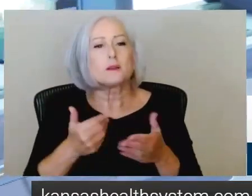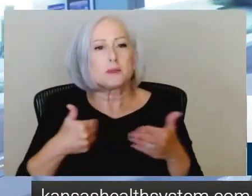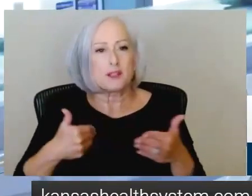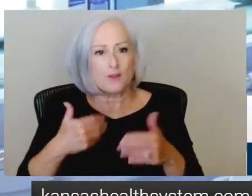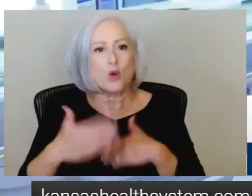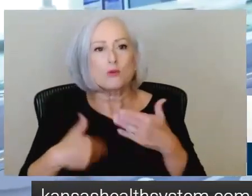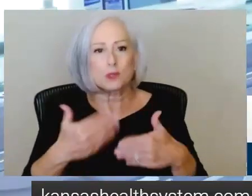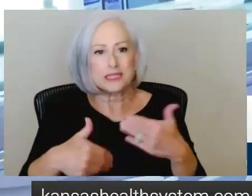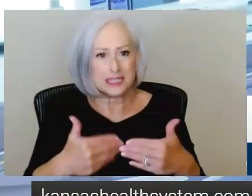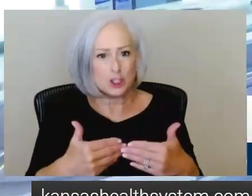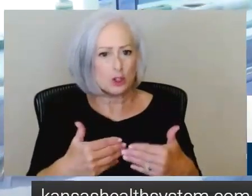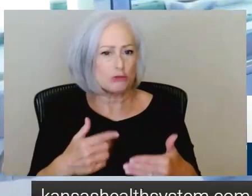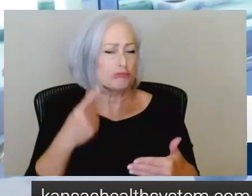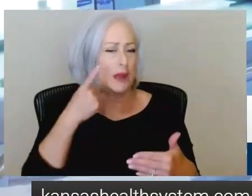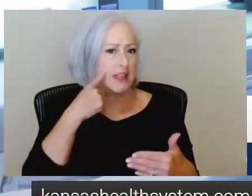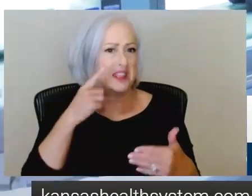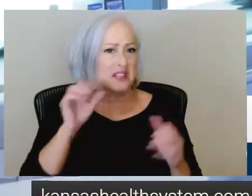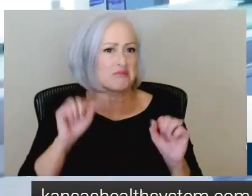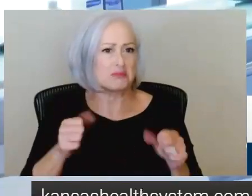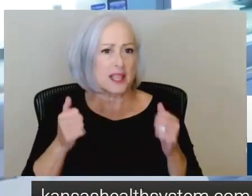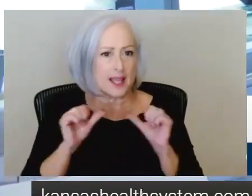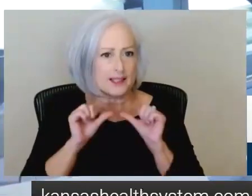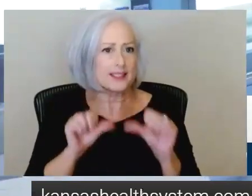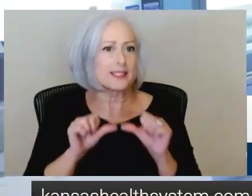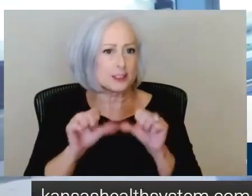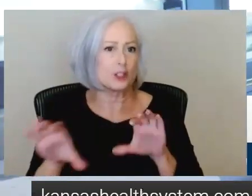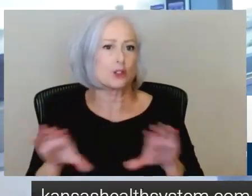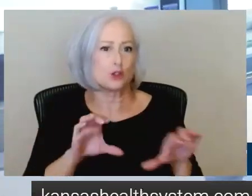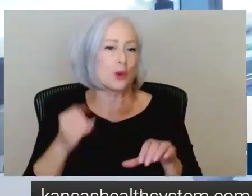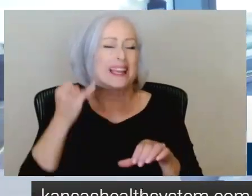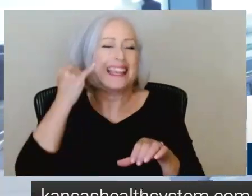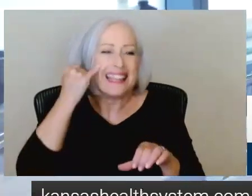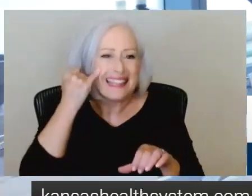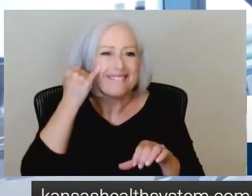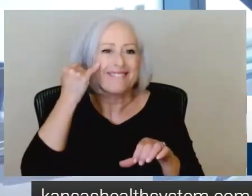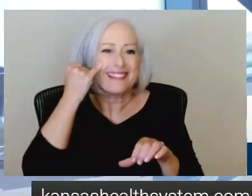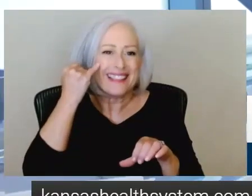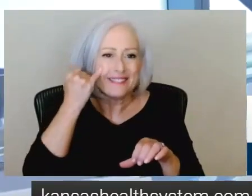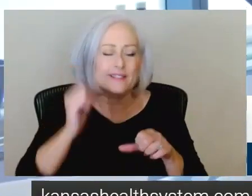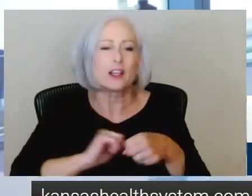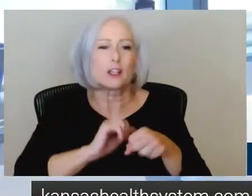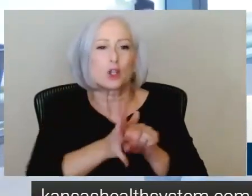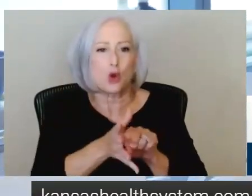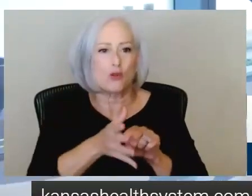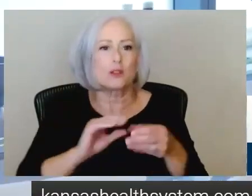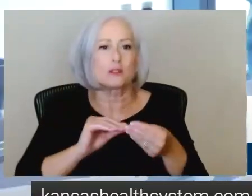think we should be able to continue that, even if there's a surge coming.